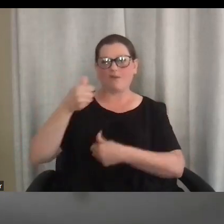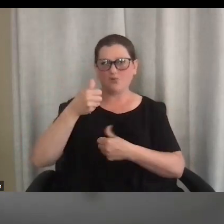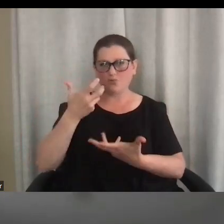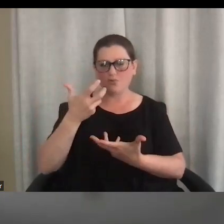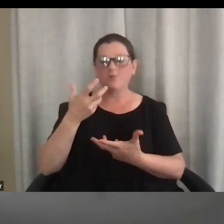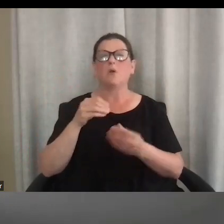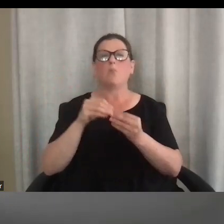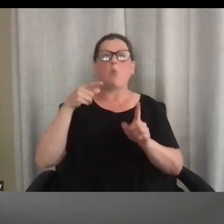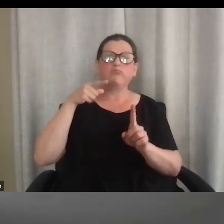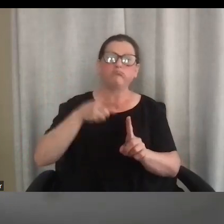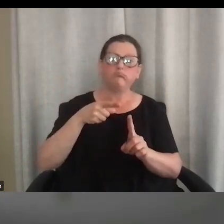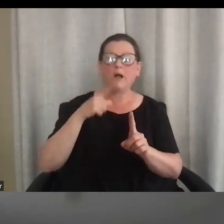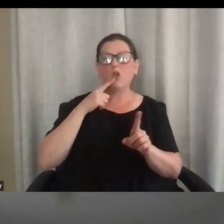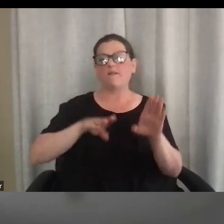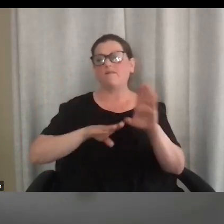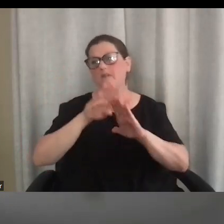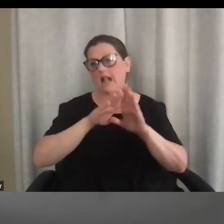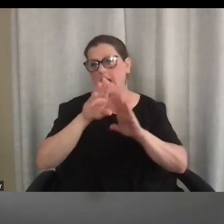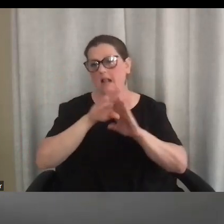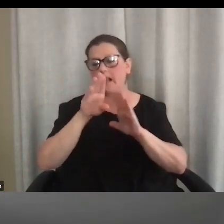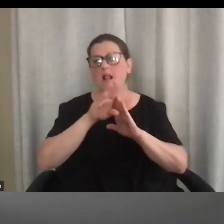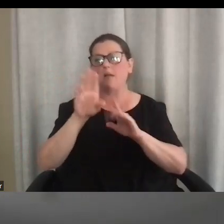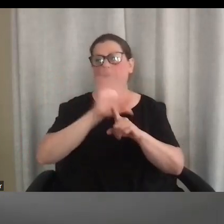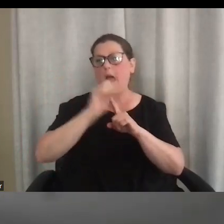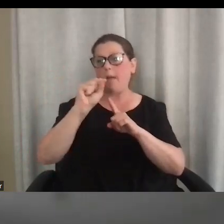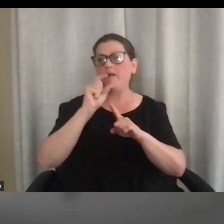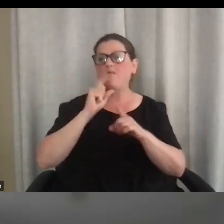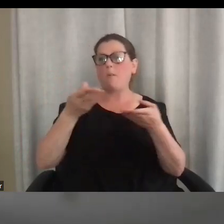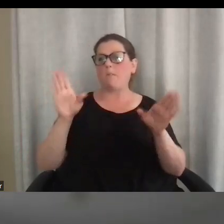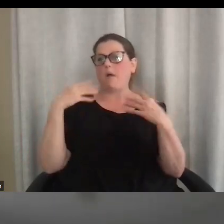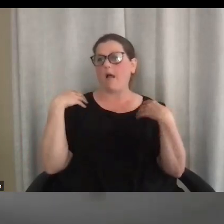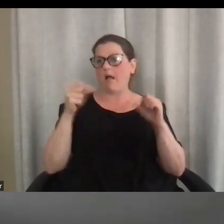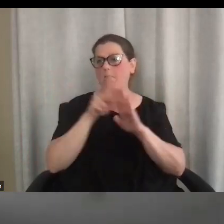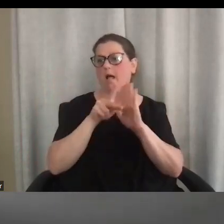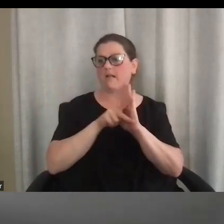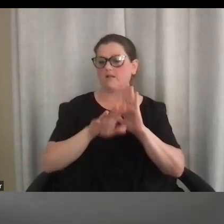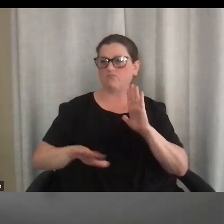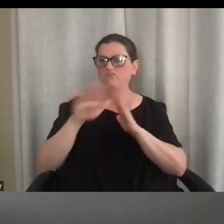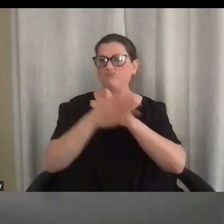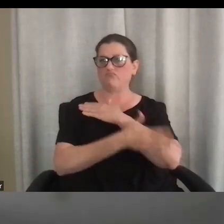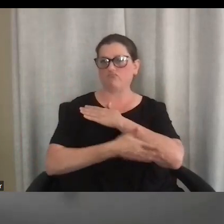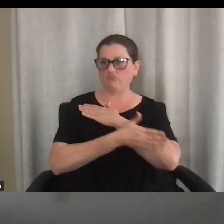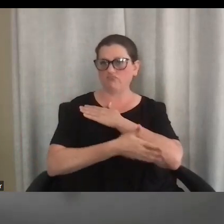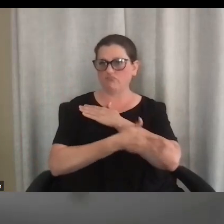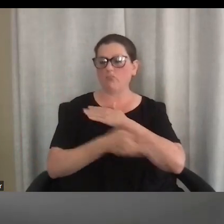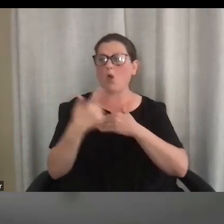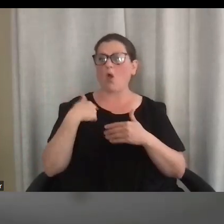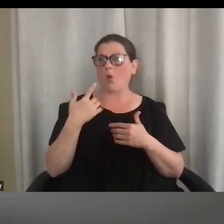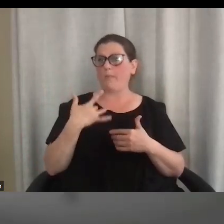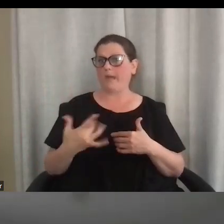the development and excellence of public health policy nationwide. Our primary functions